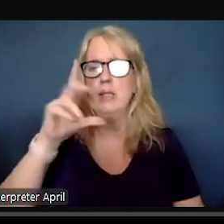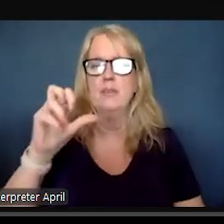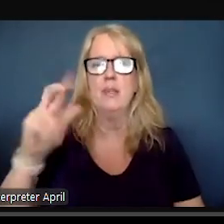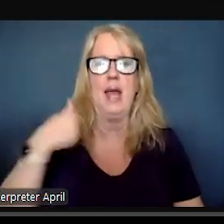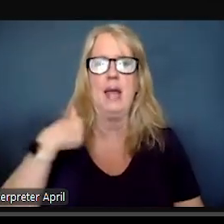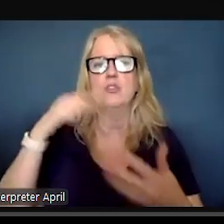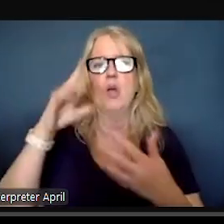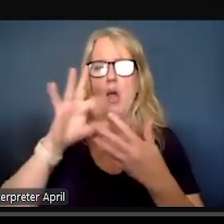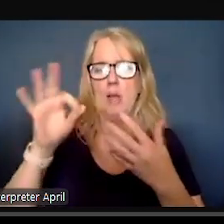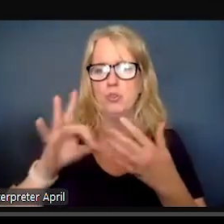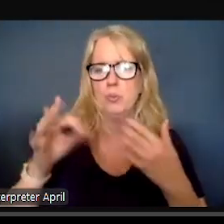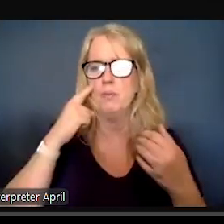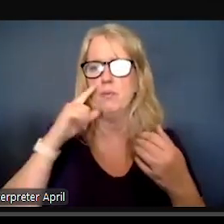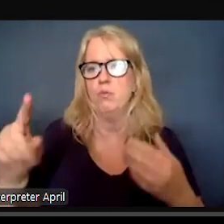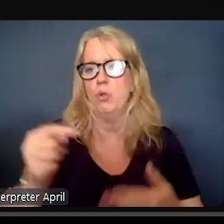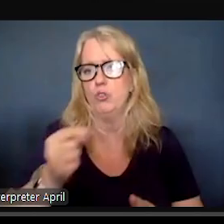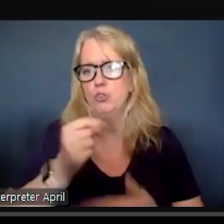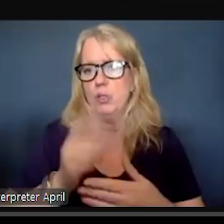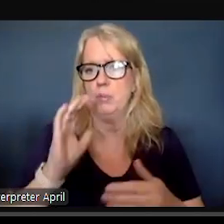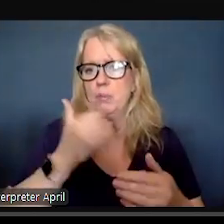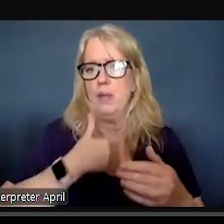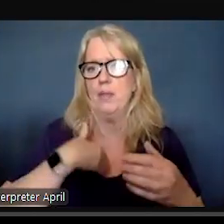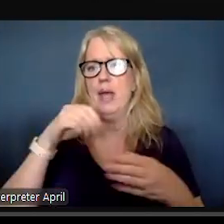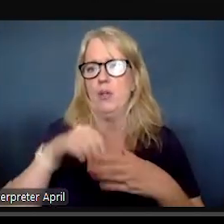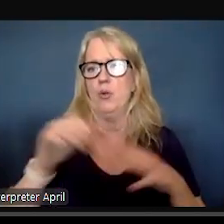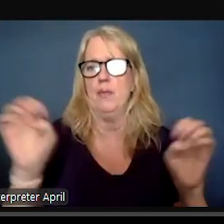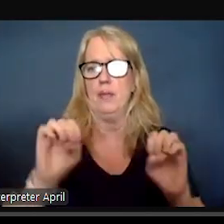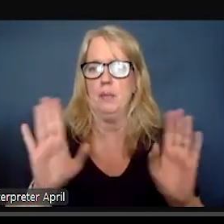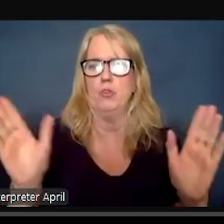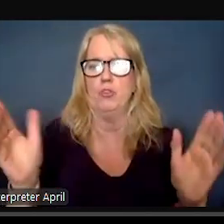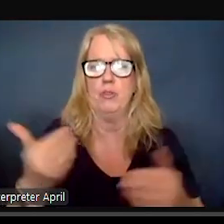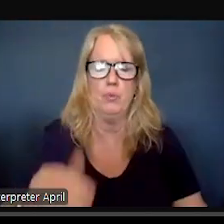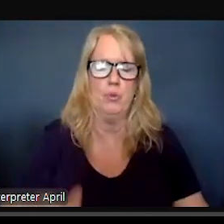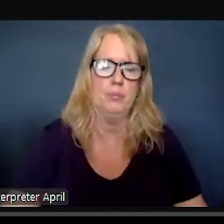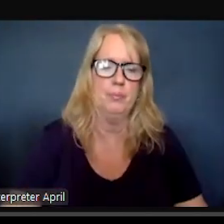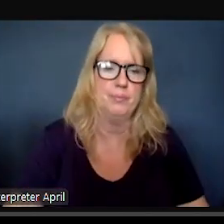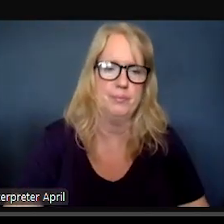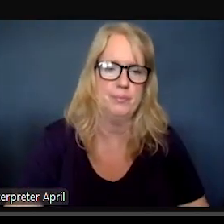options for treatment and are stuck in emergency rooms.